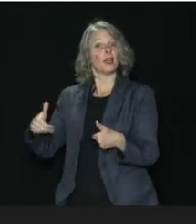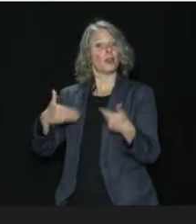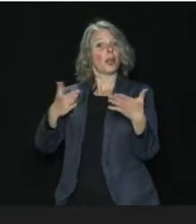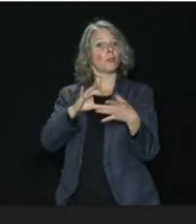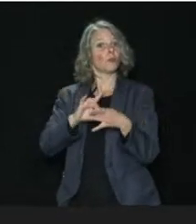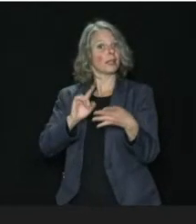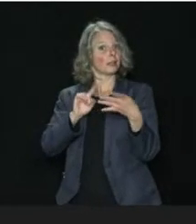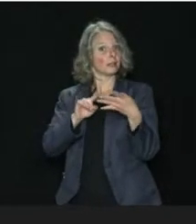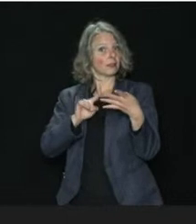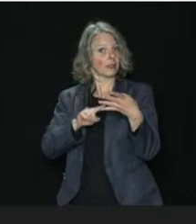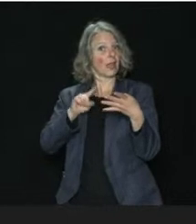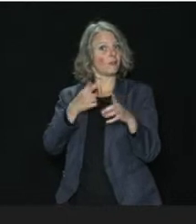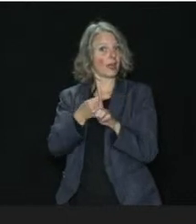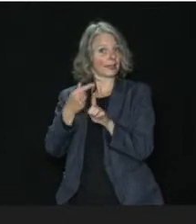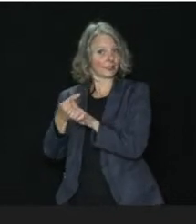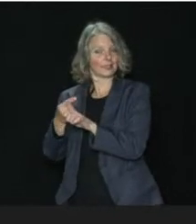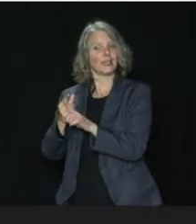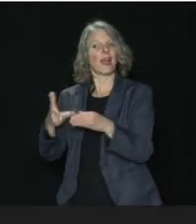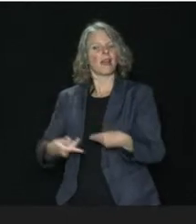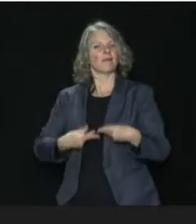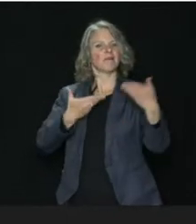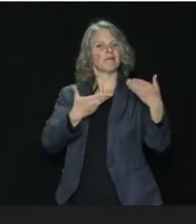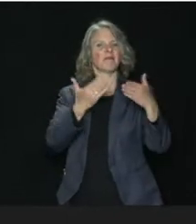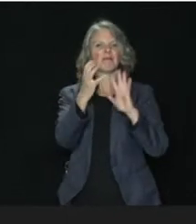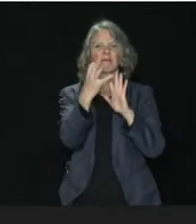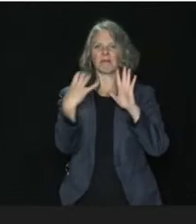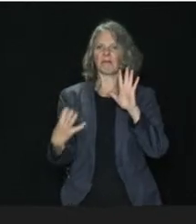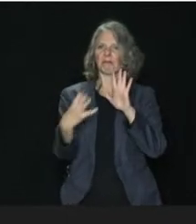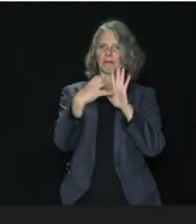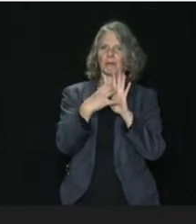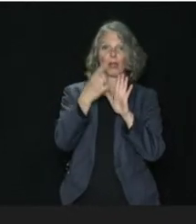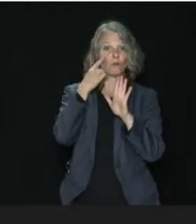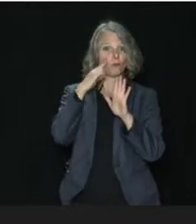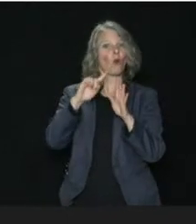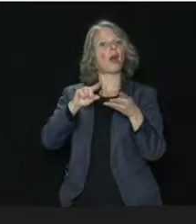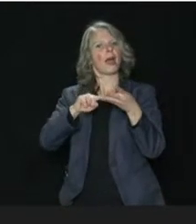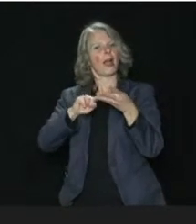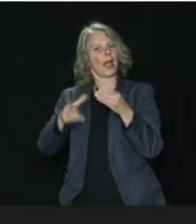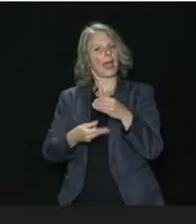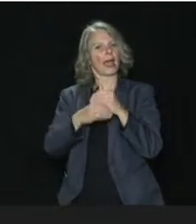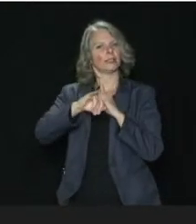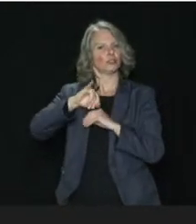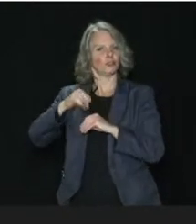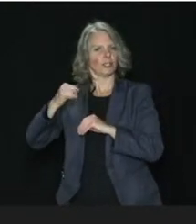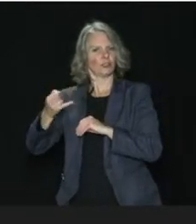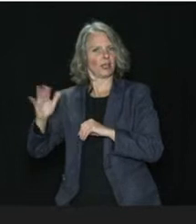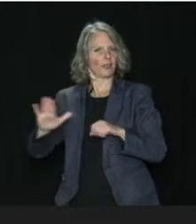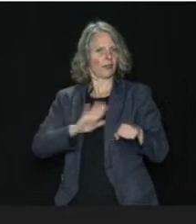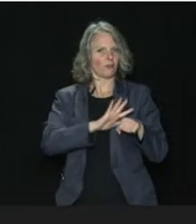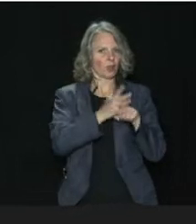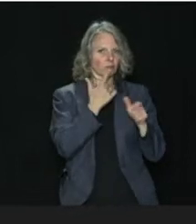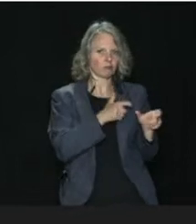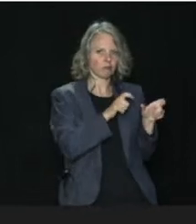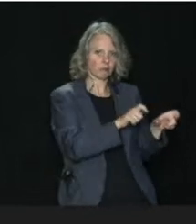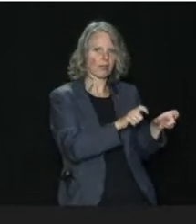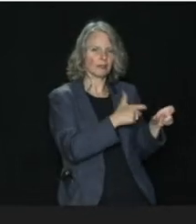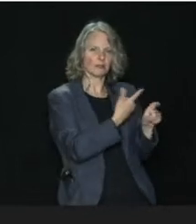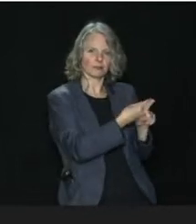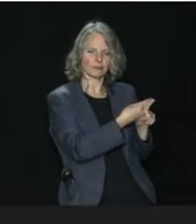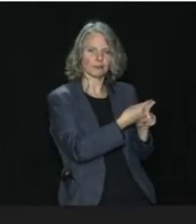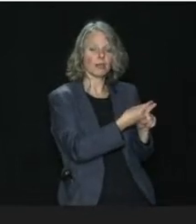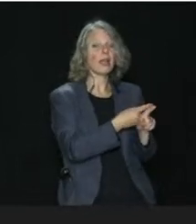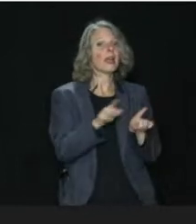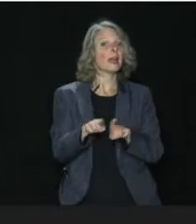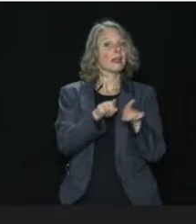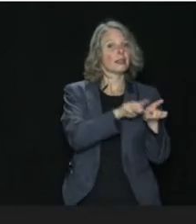COVID-19 vaccines to include advice on the use of the Janssen COVID-19 vaccine. As with the AstraZeneca